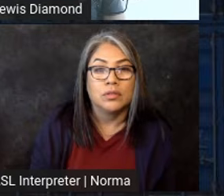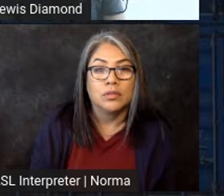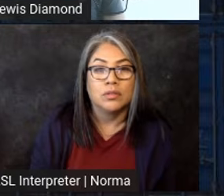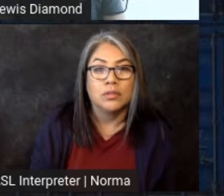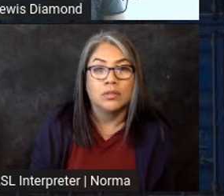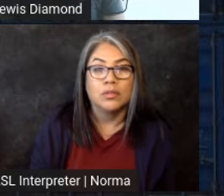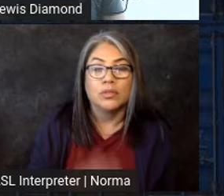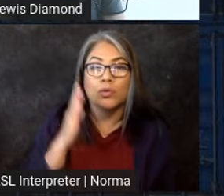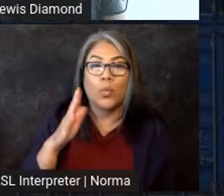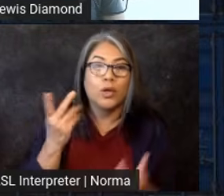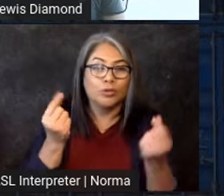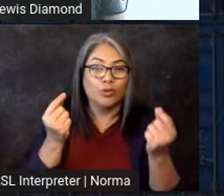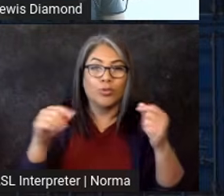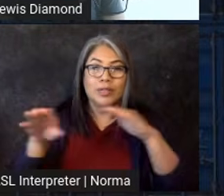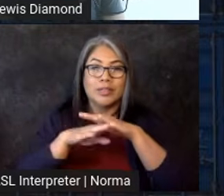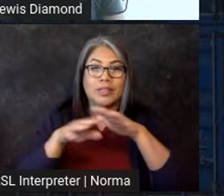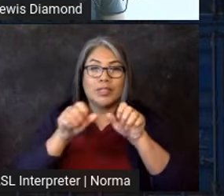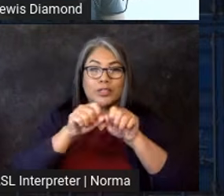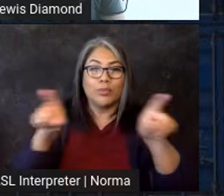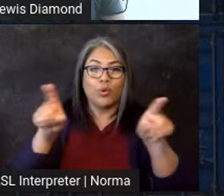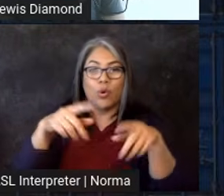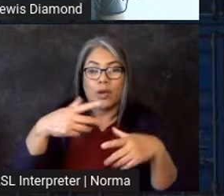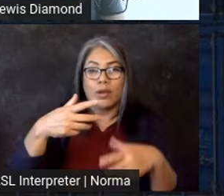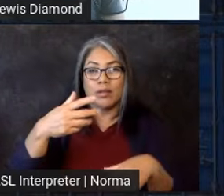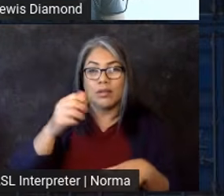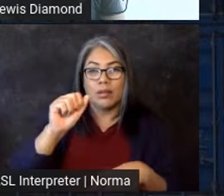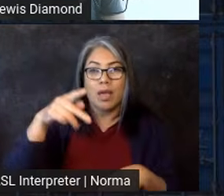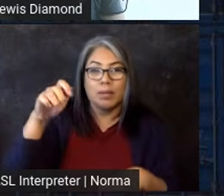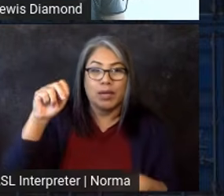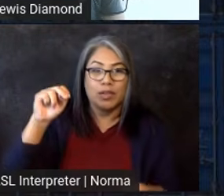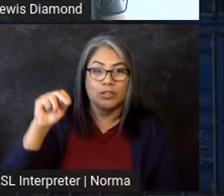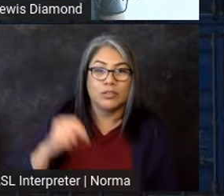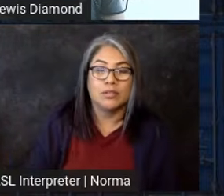deploy the application.